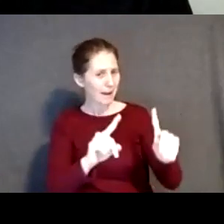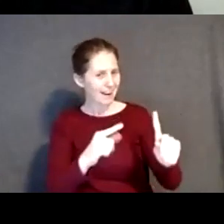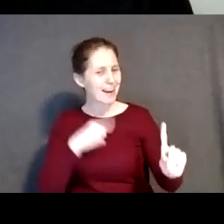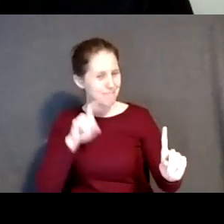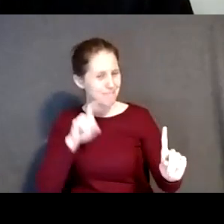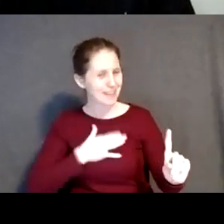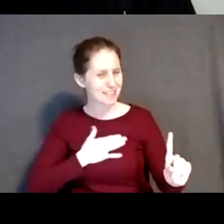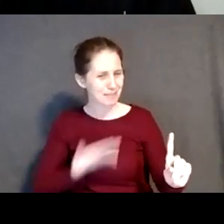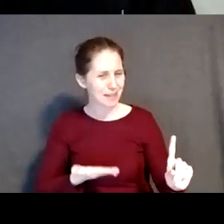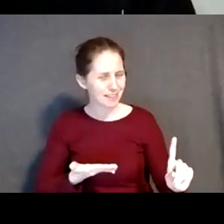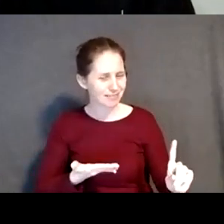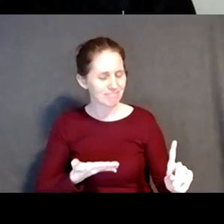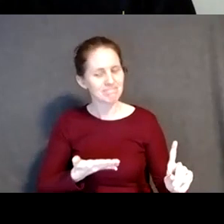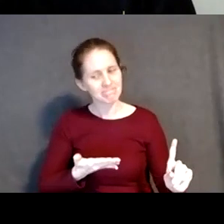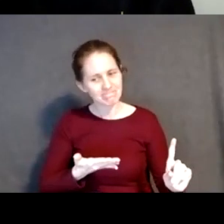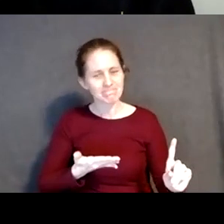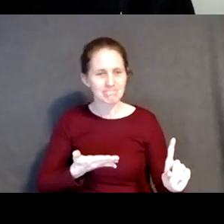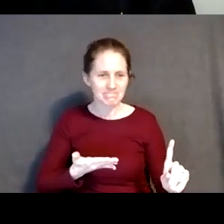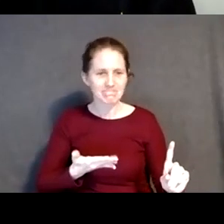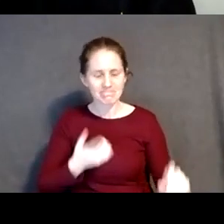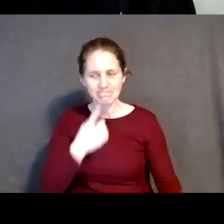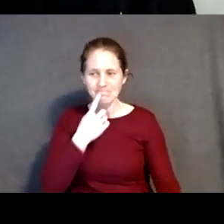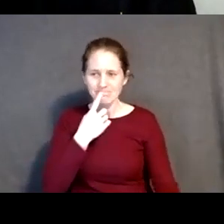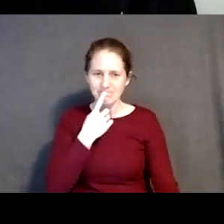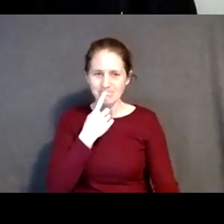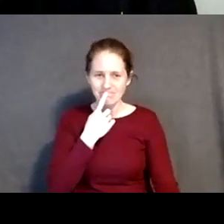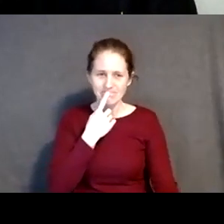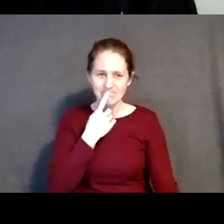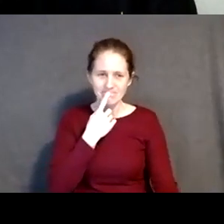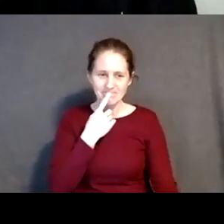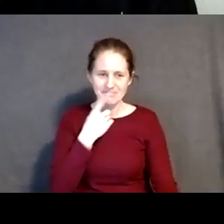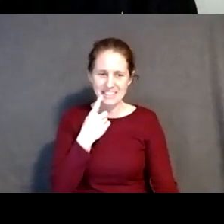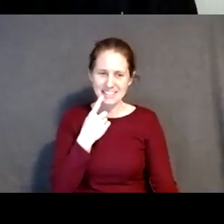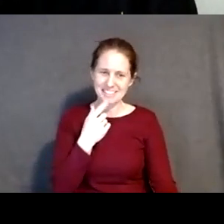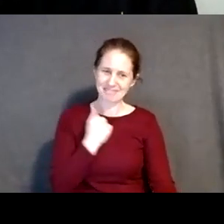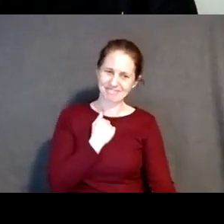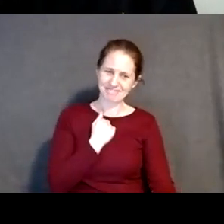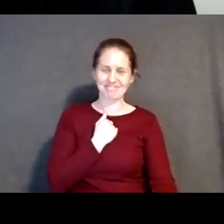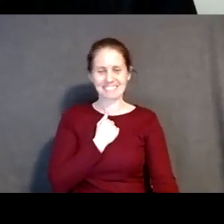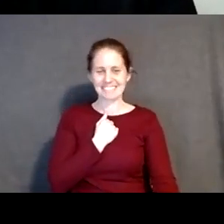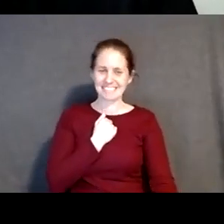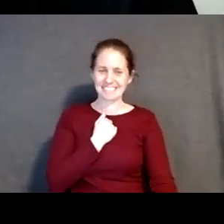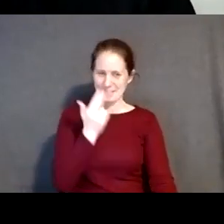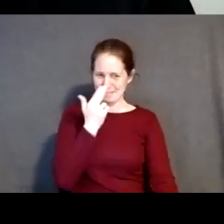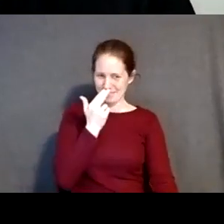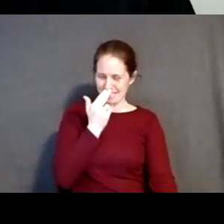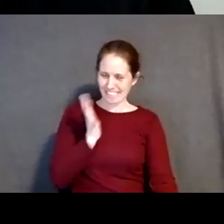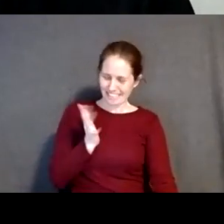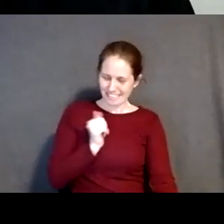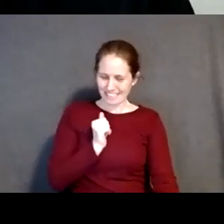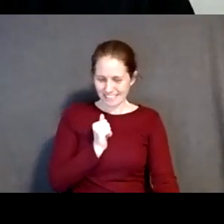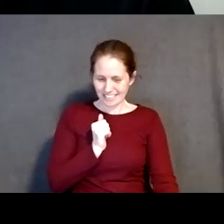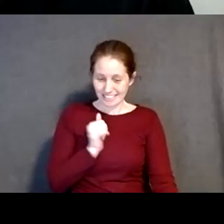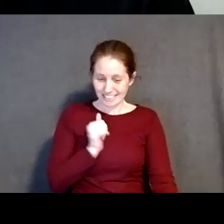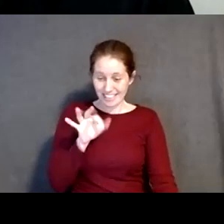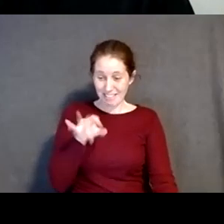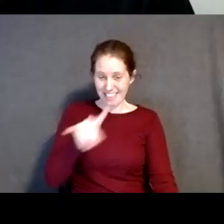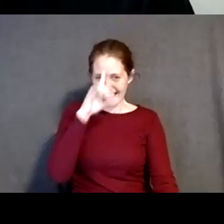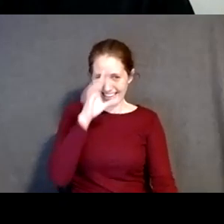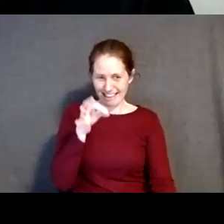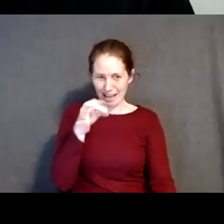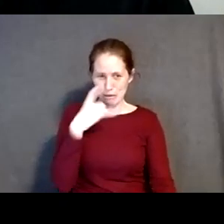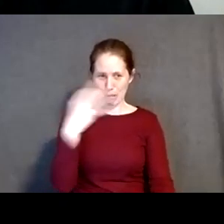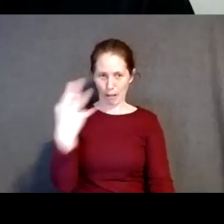I must admit, it does somewhat tickle me. I find it curious when they decide to lecture